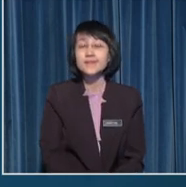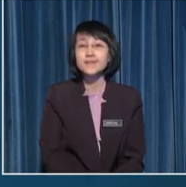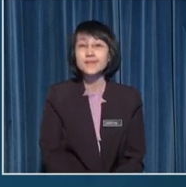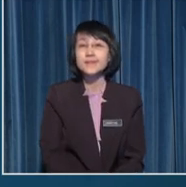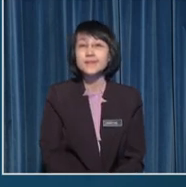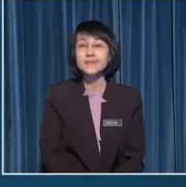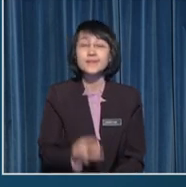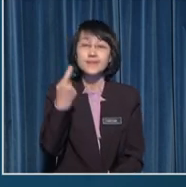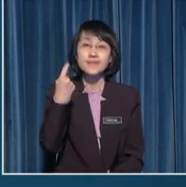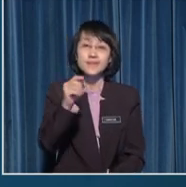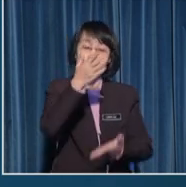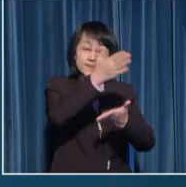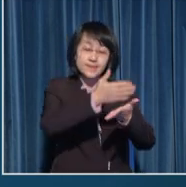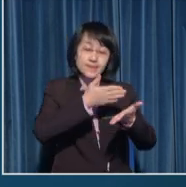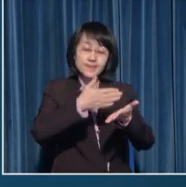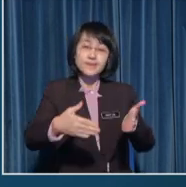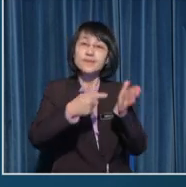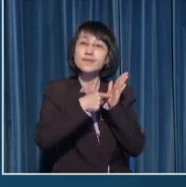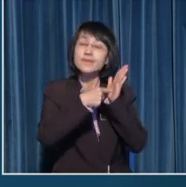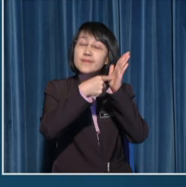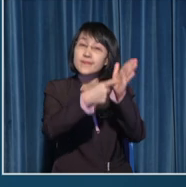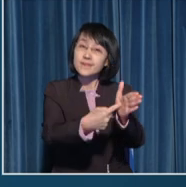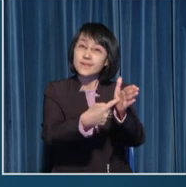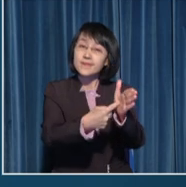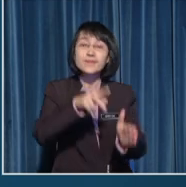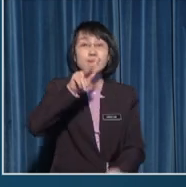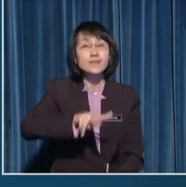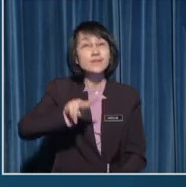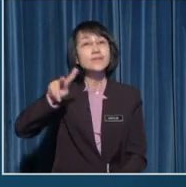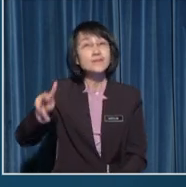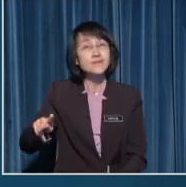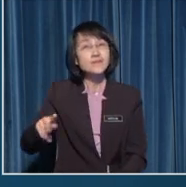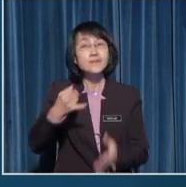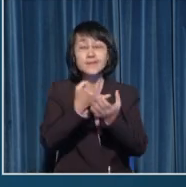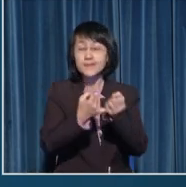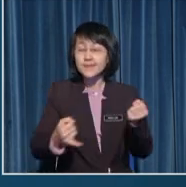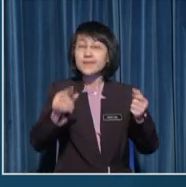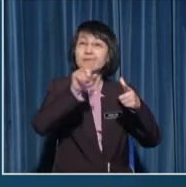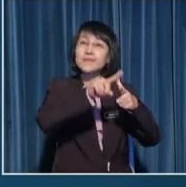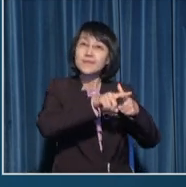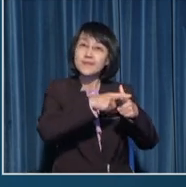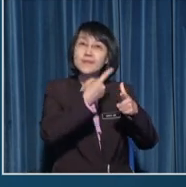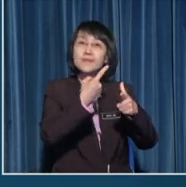The pie chart shows pupils' birth months.